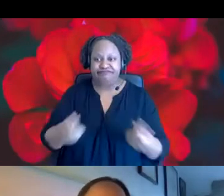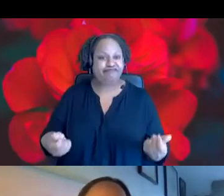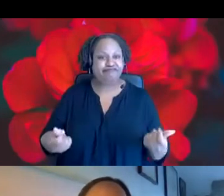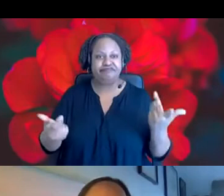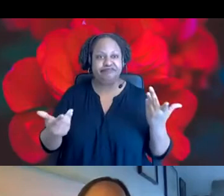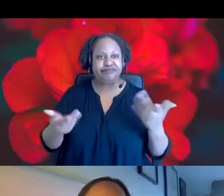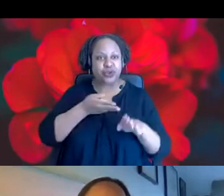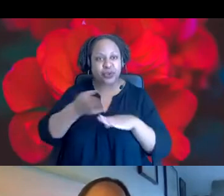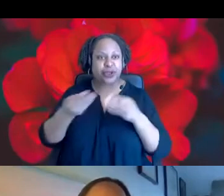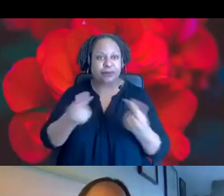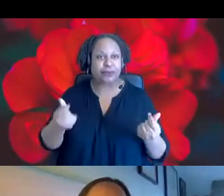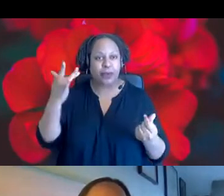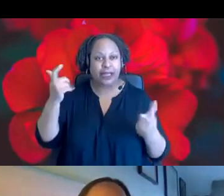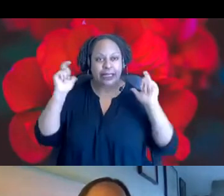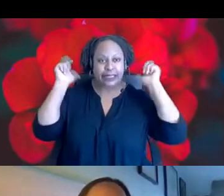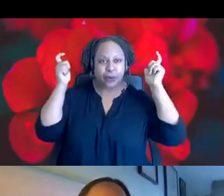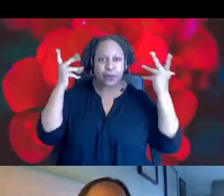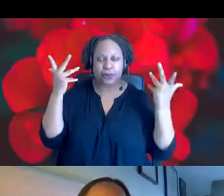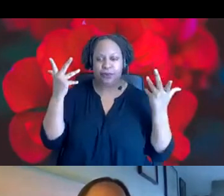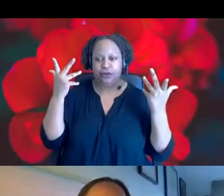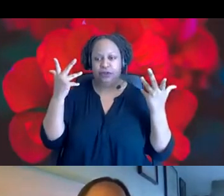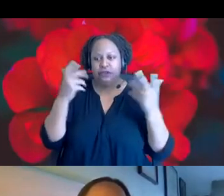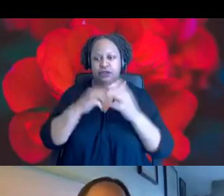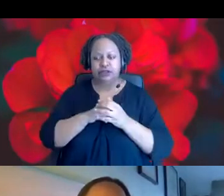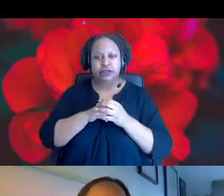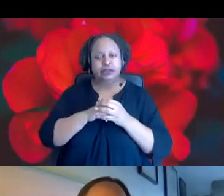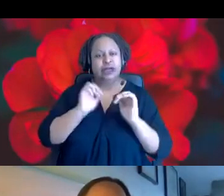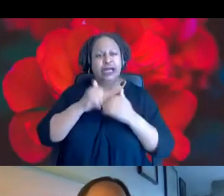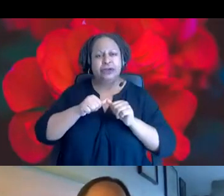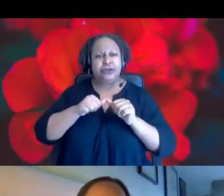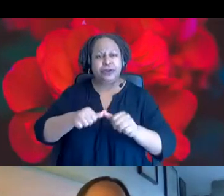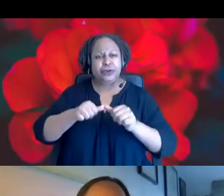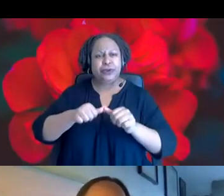also, how do you continue to make